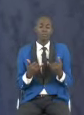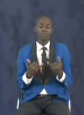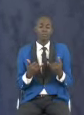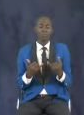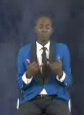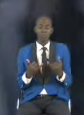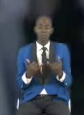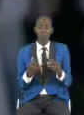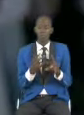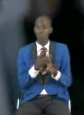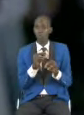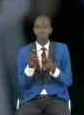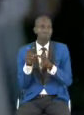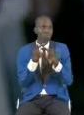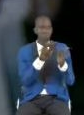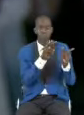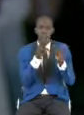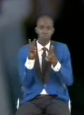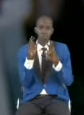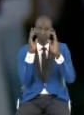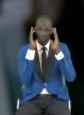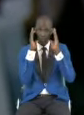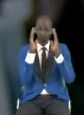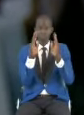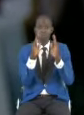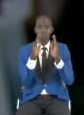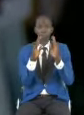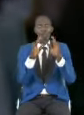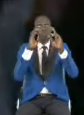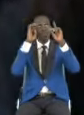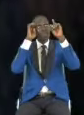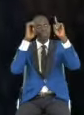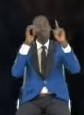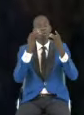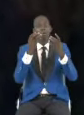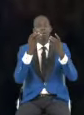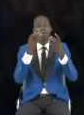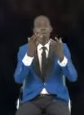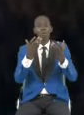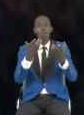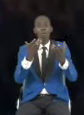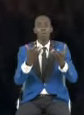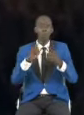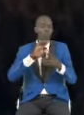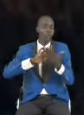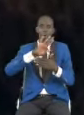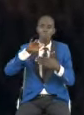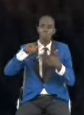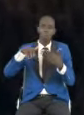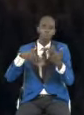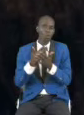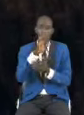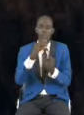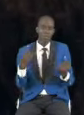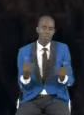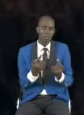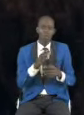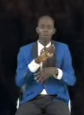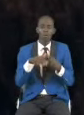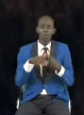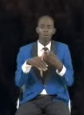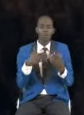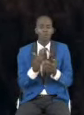and eyes closed. He wants to forgive all your sins, all your iniquities, all your